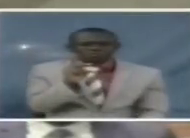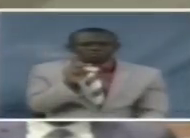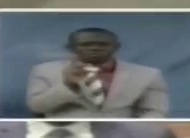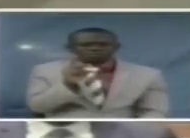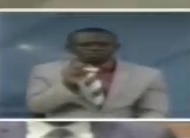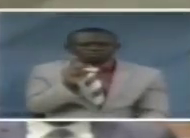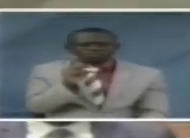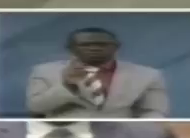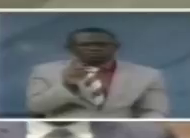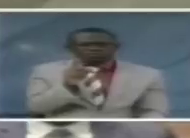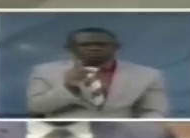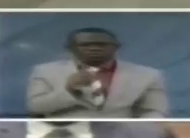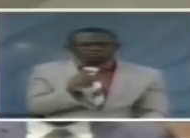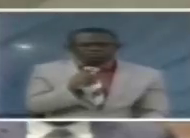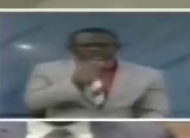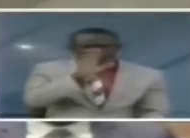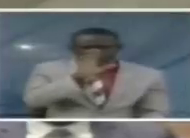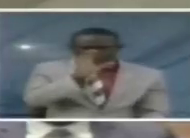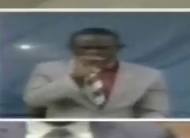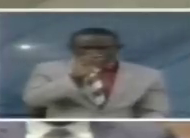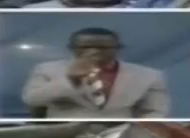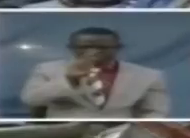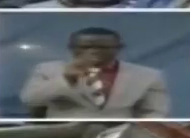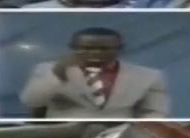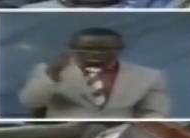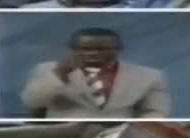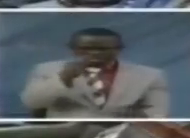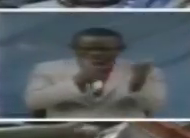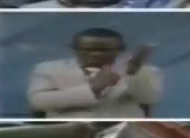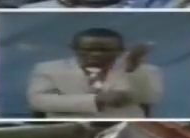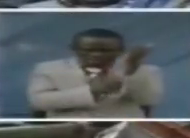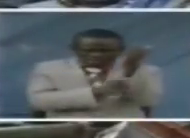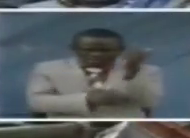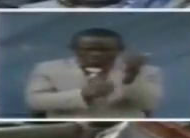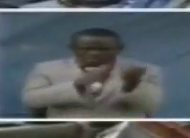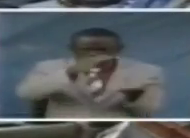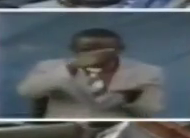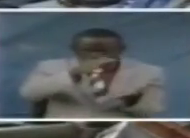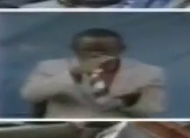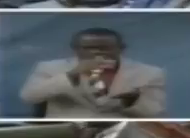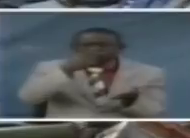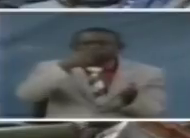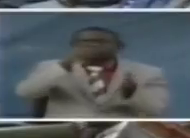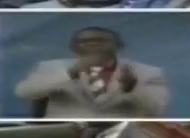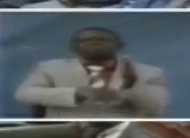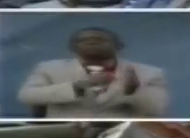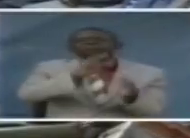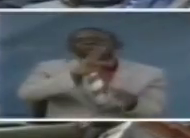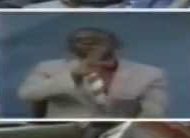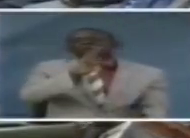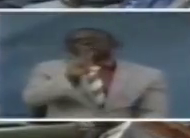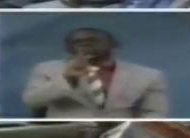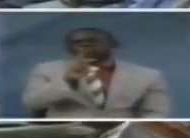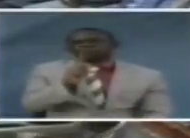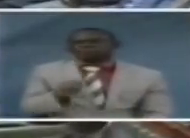duty of 2 kwacha per 50 kg of cement.